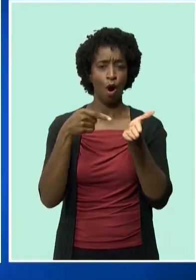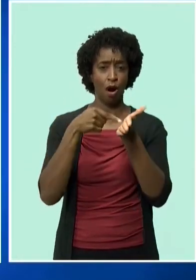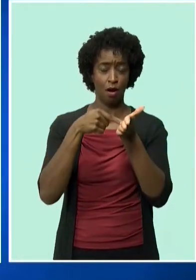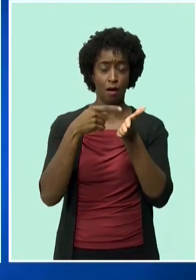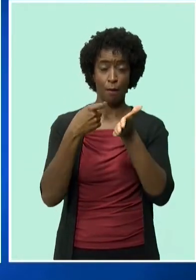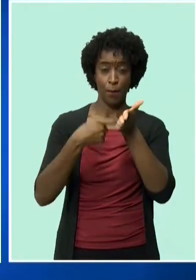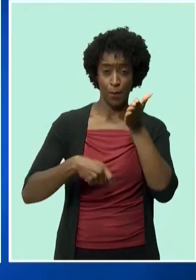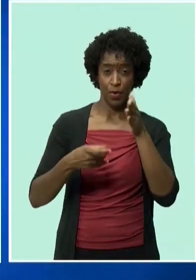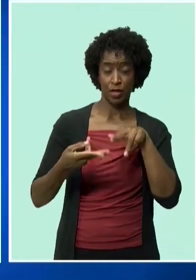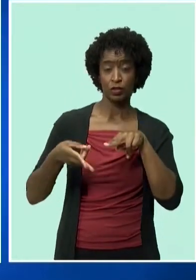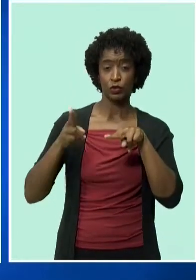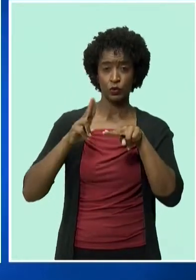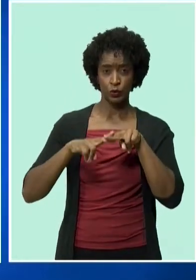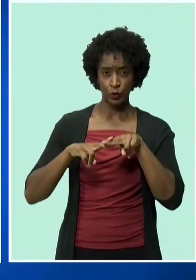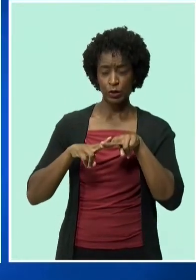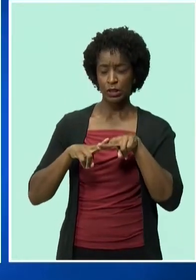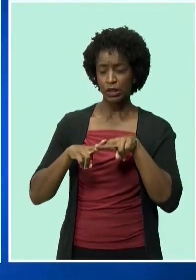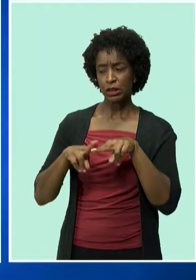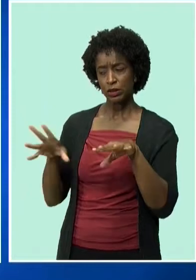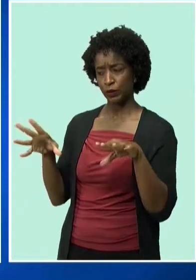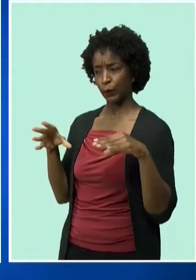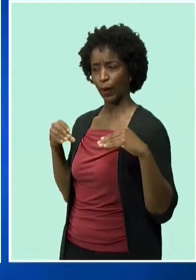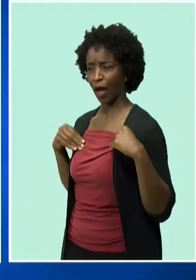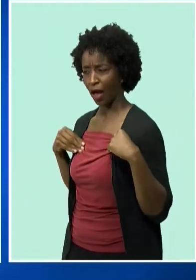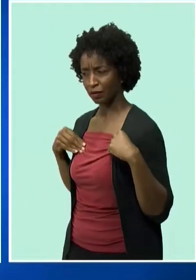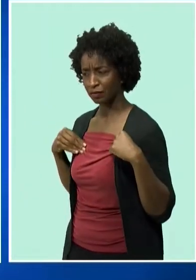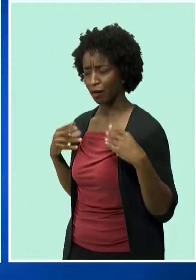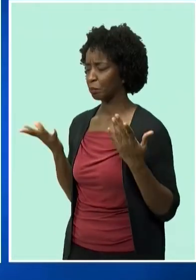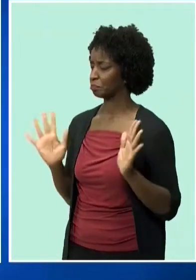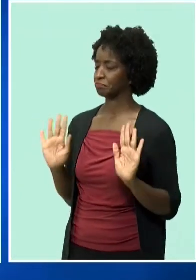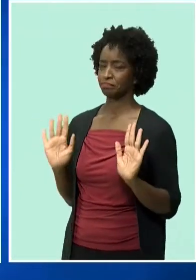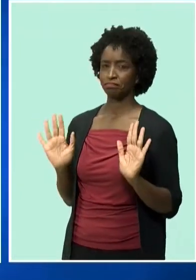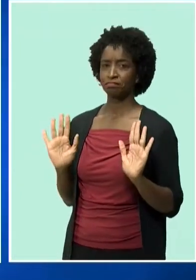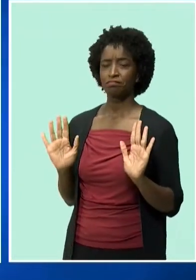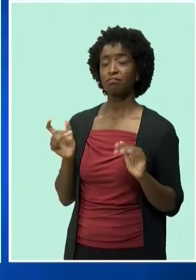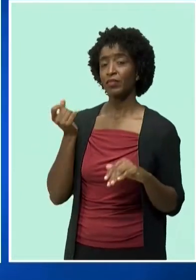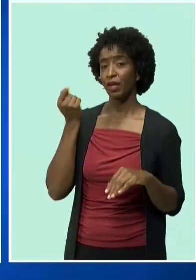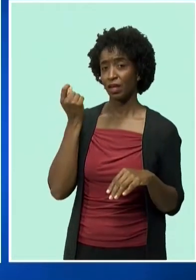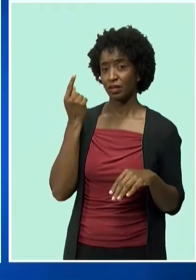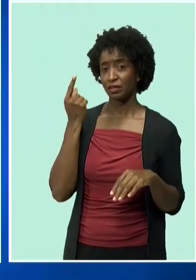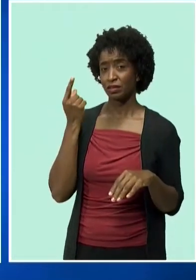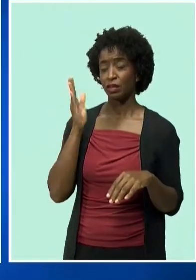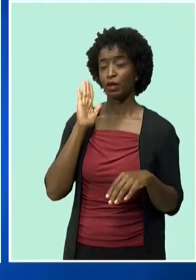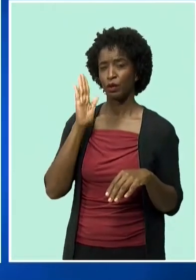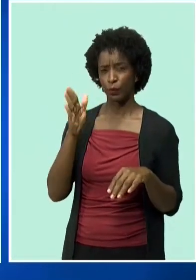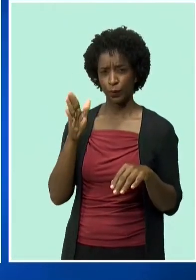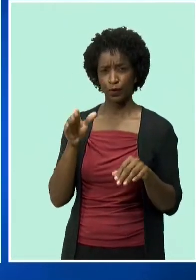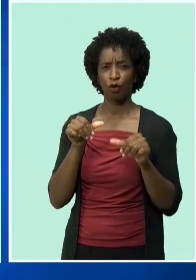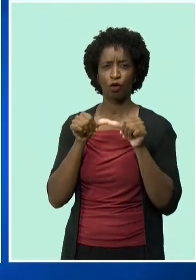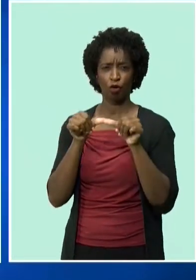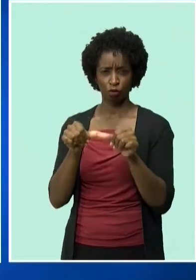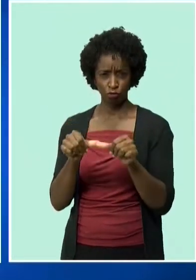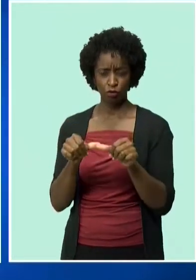defer cross-examination to tomorrow, since Mr. Huck will be available until